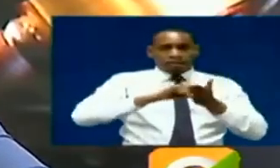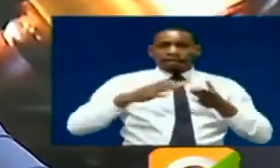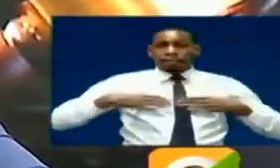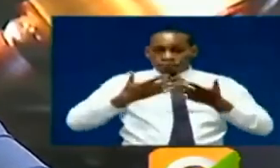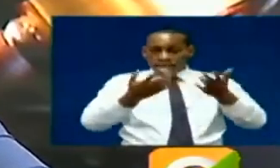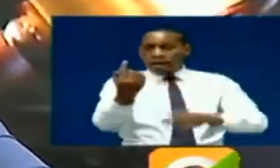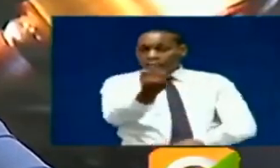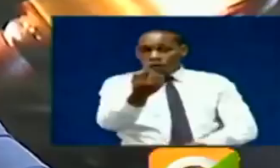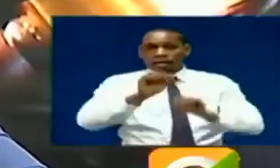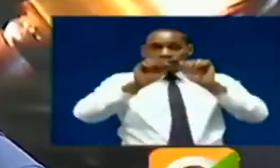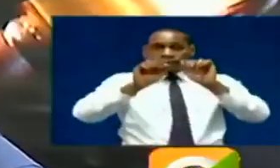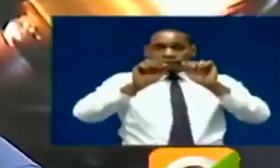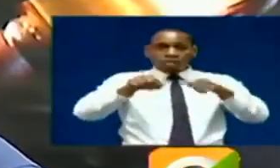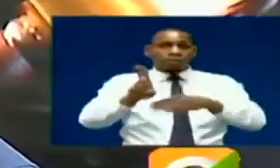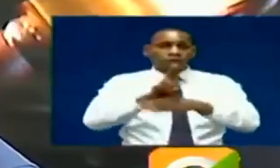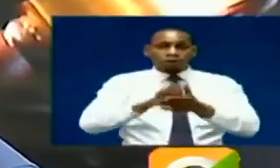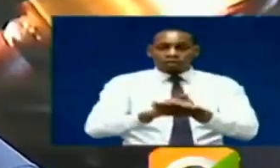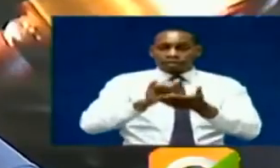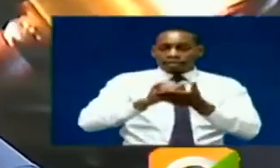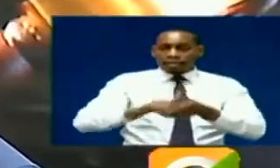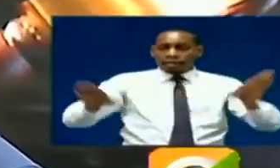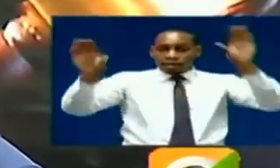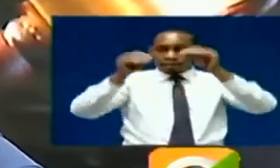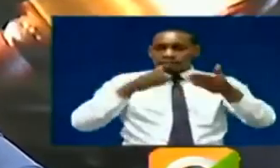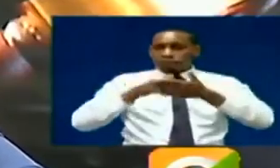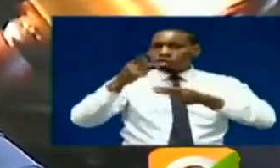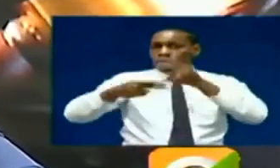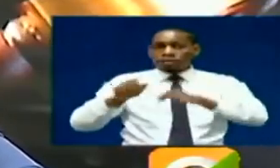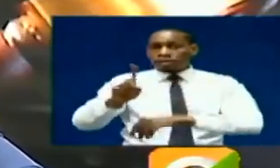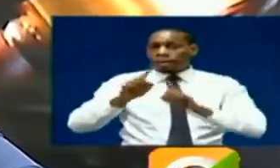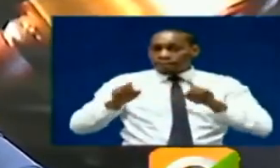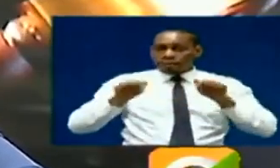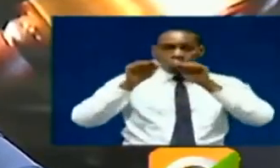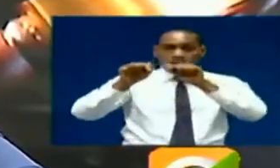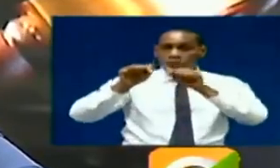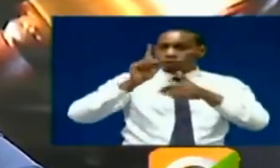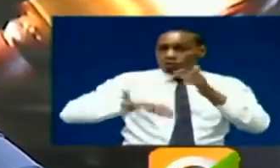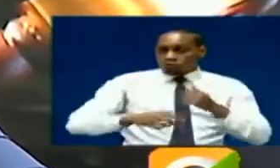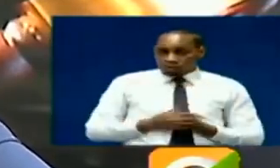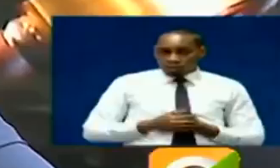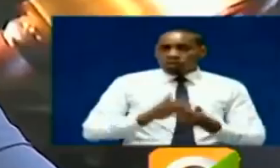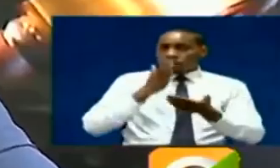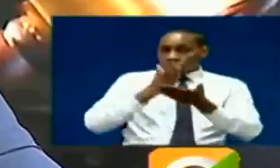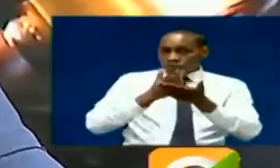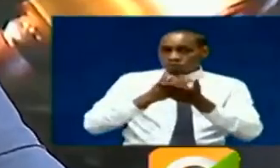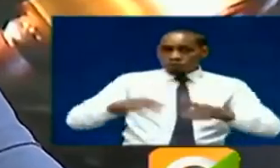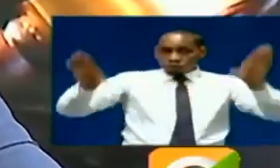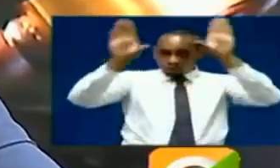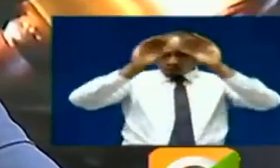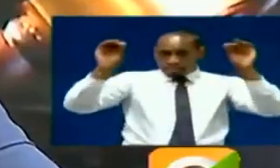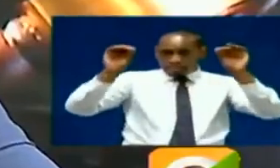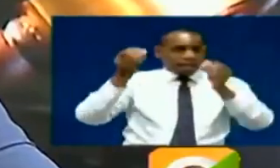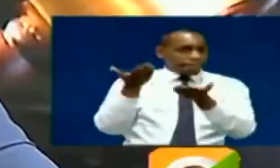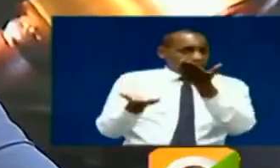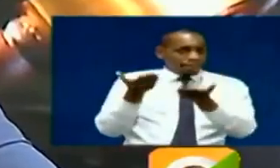said that there is nothing barring the president from being part of this process, but they fault the fact that the executive